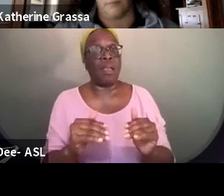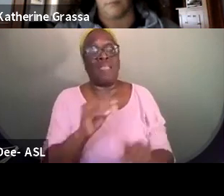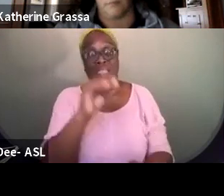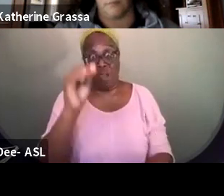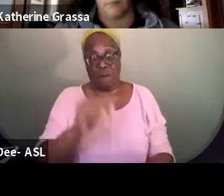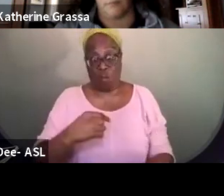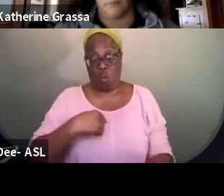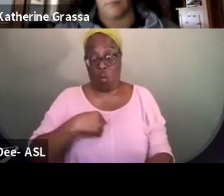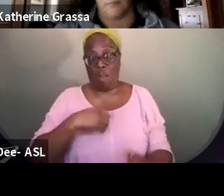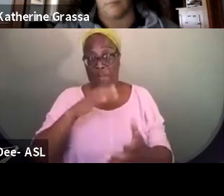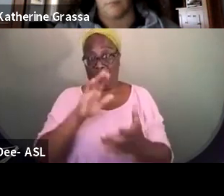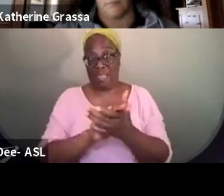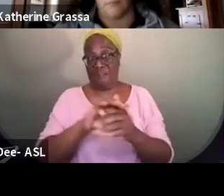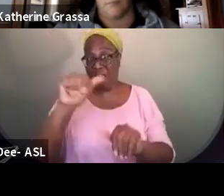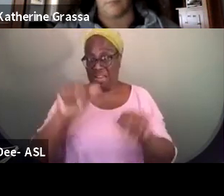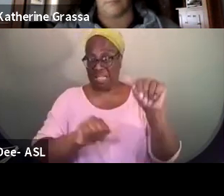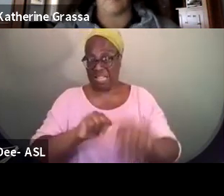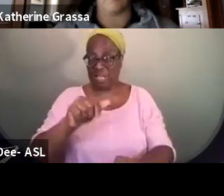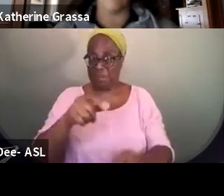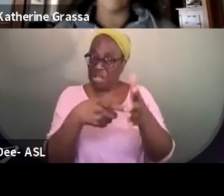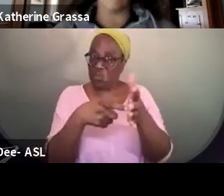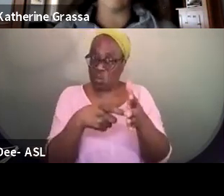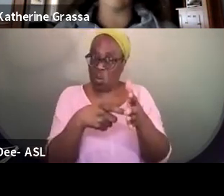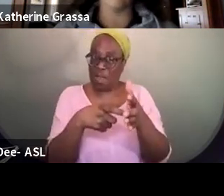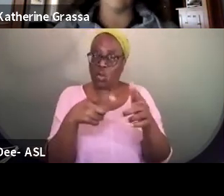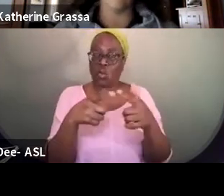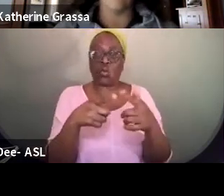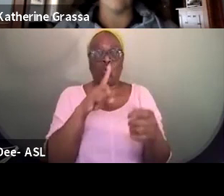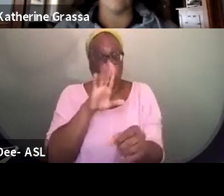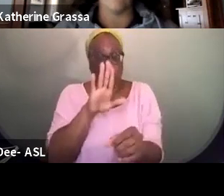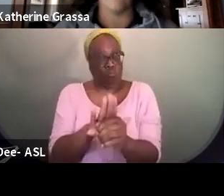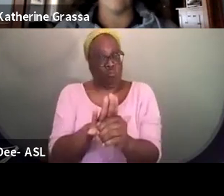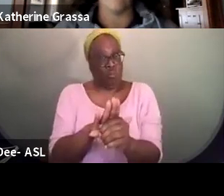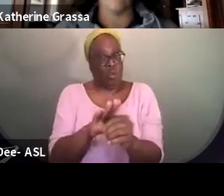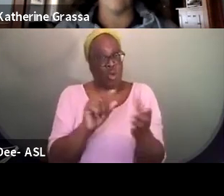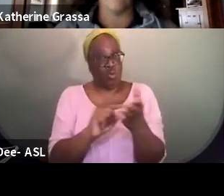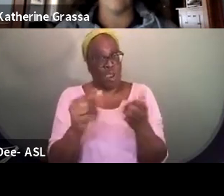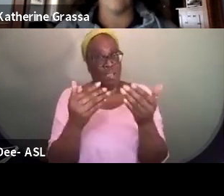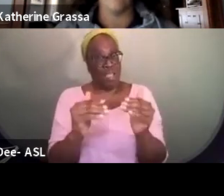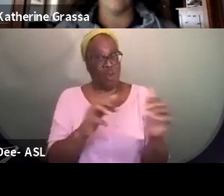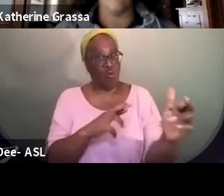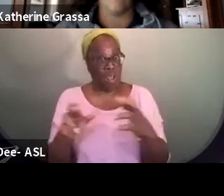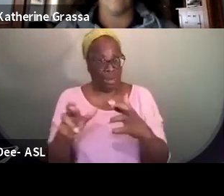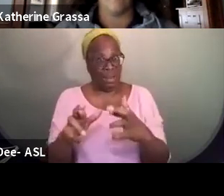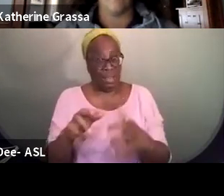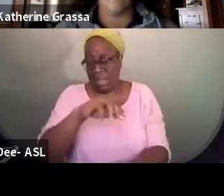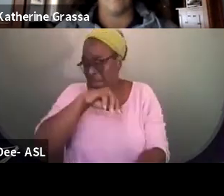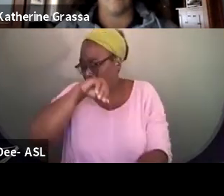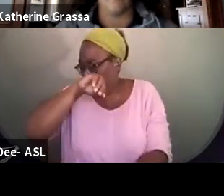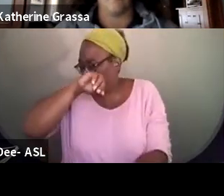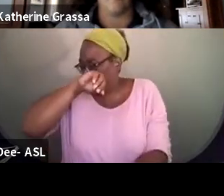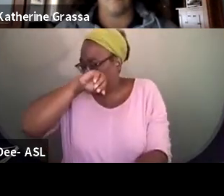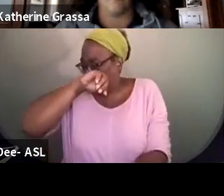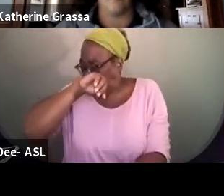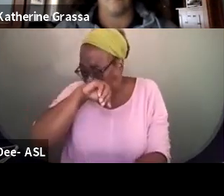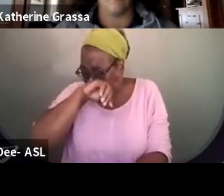that an assessment is needed to validate grade level readiness. And GPAs alone does not accomplish this